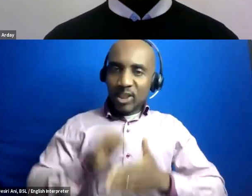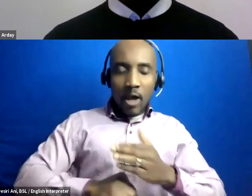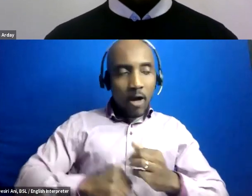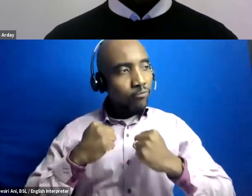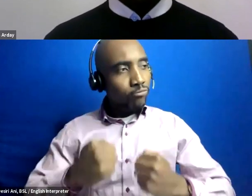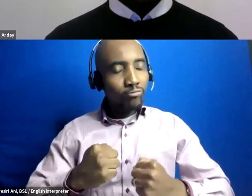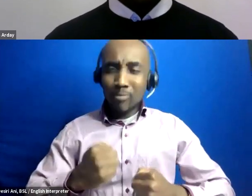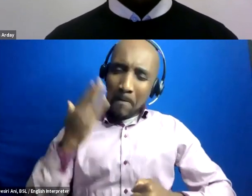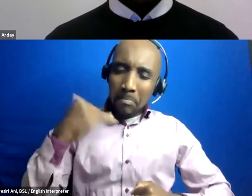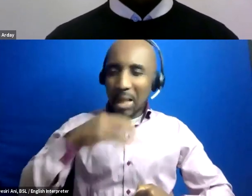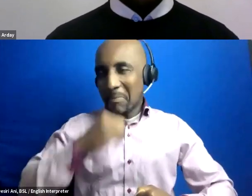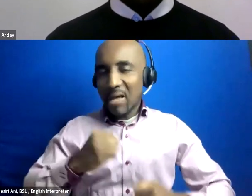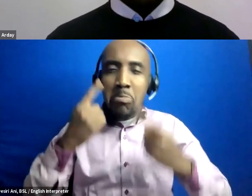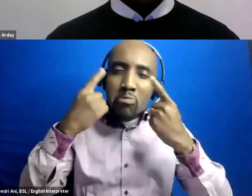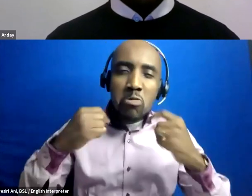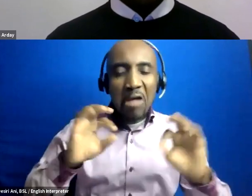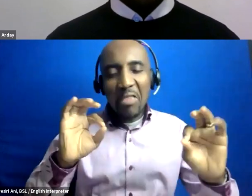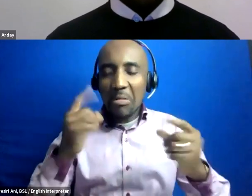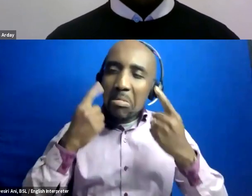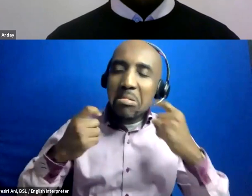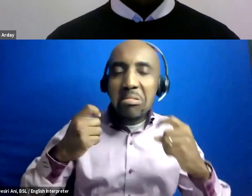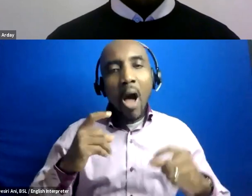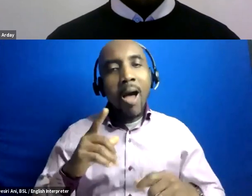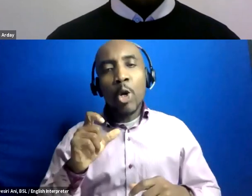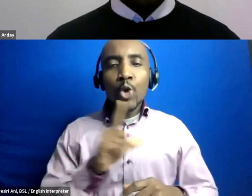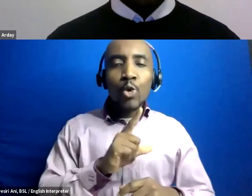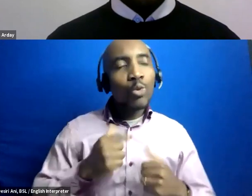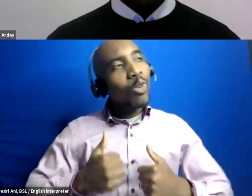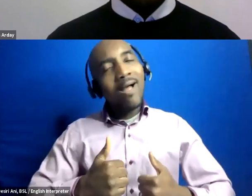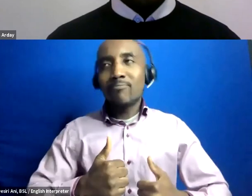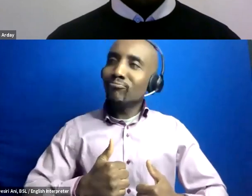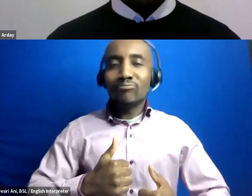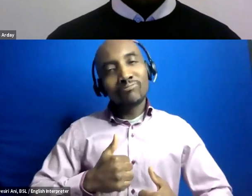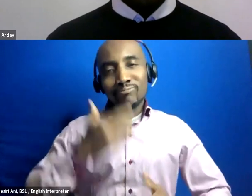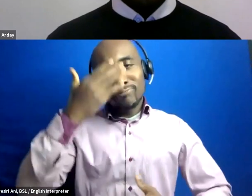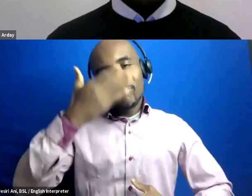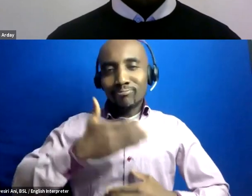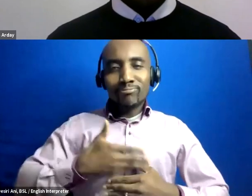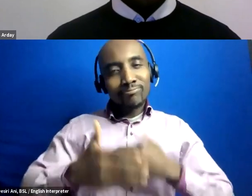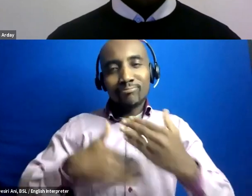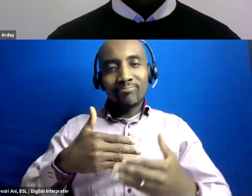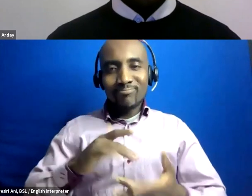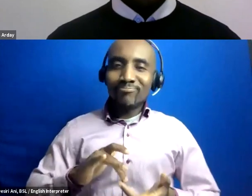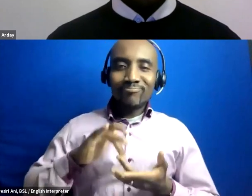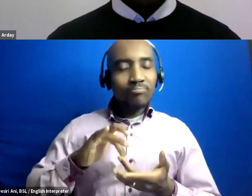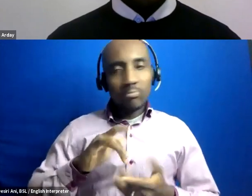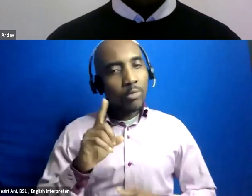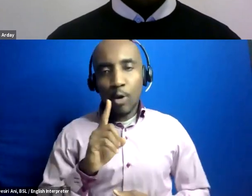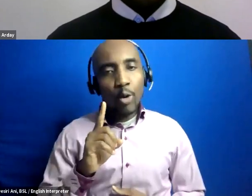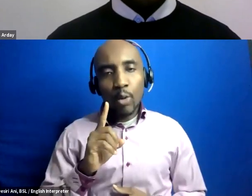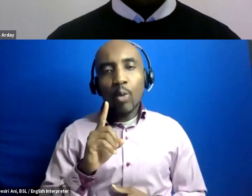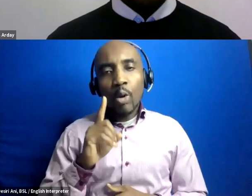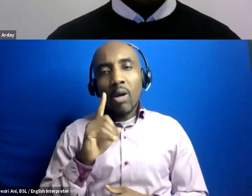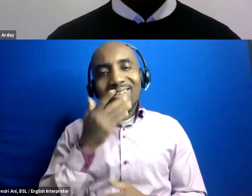don't, we're all tough and cool. And I'm not say breaking that model, but I'm just saying, we are